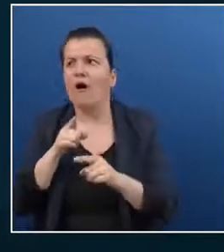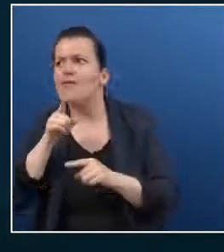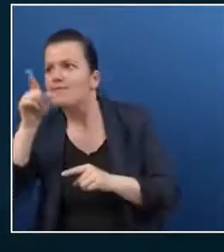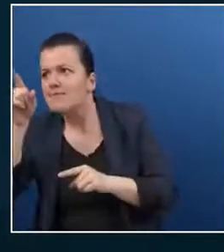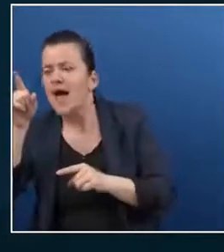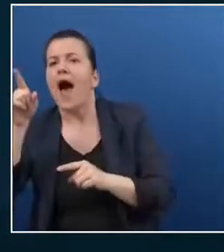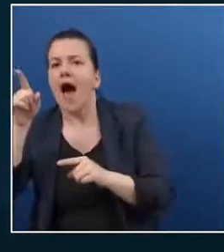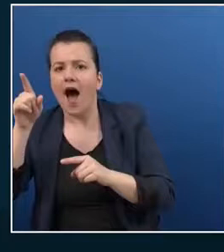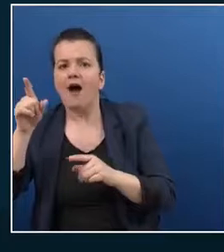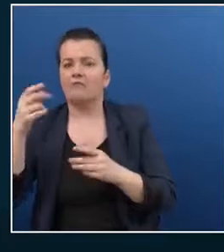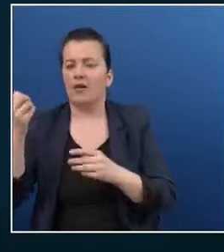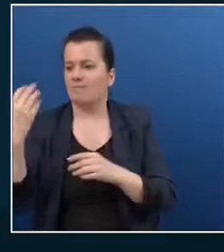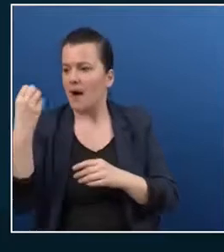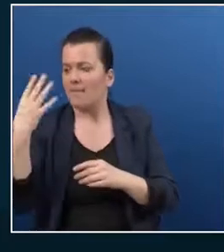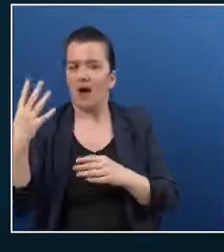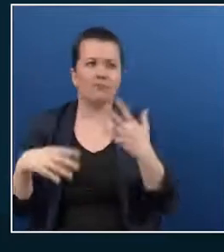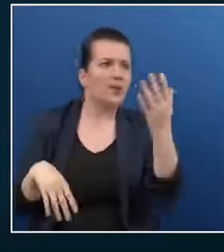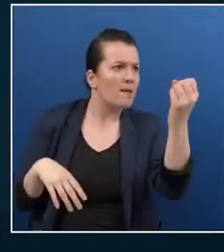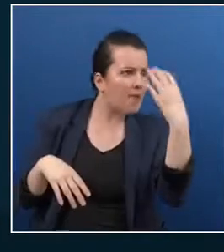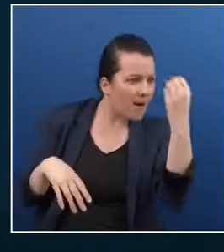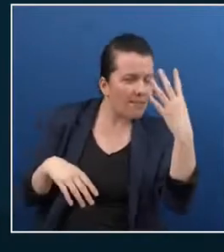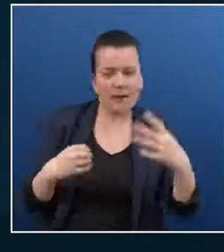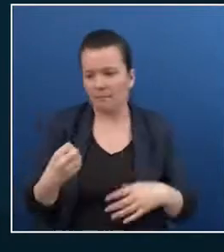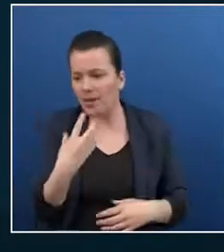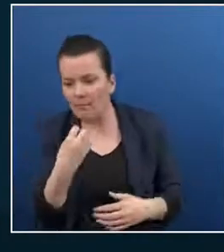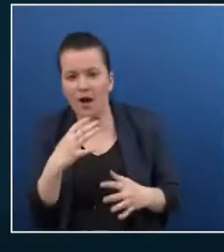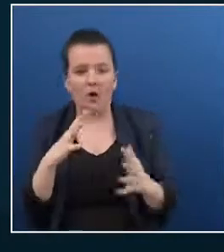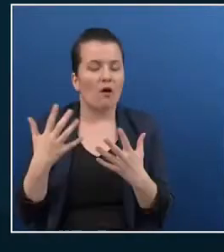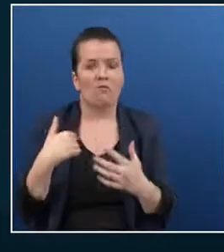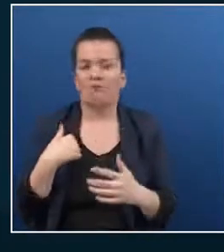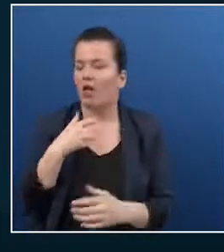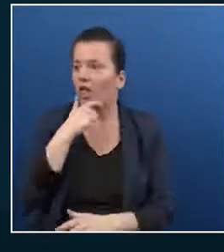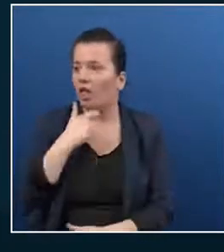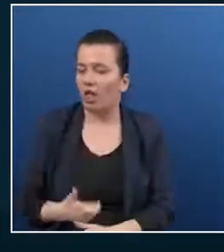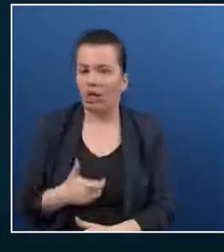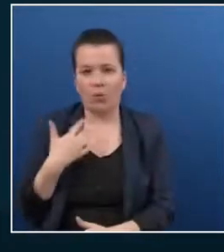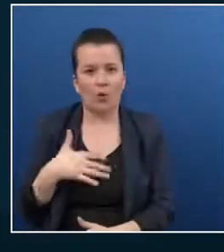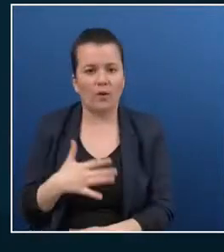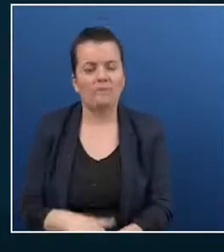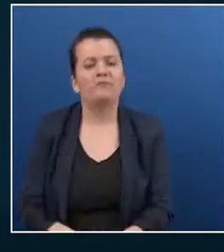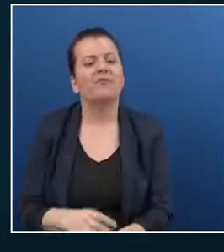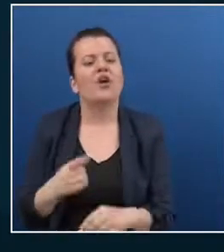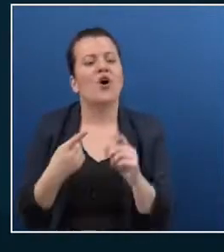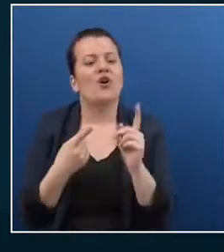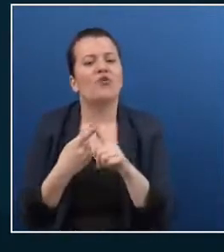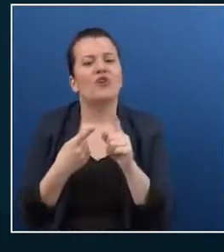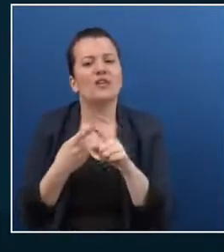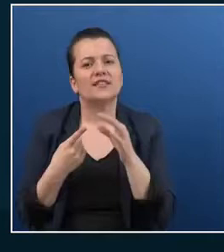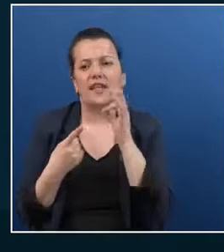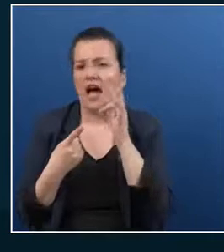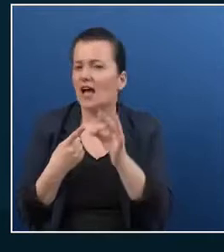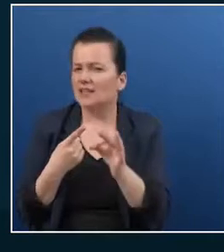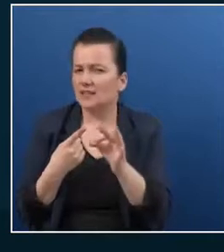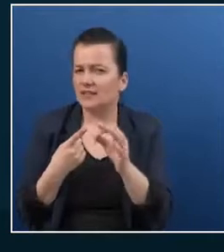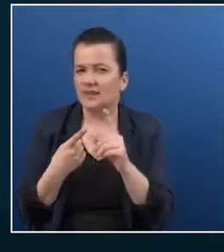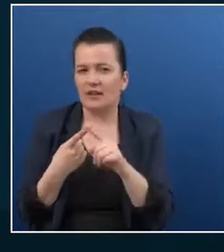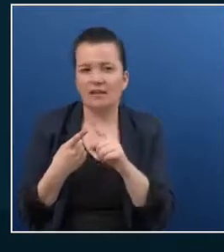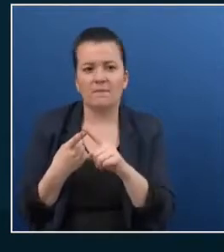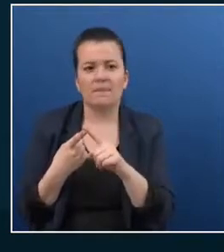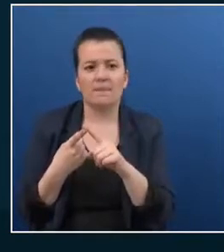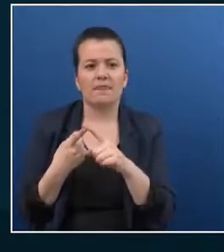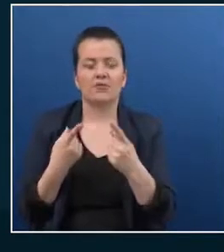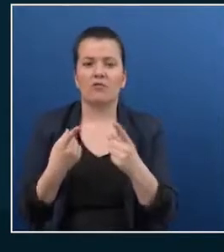situations. So the first question that popped up in my head was a bit focused on context